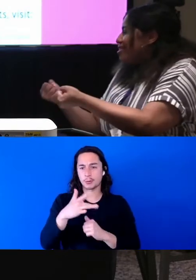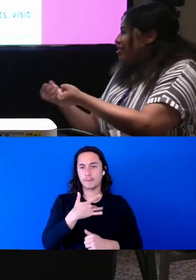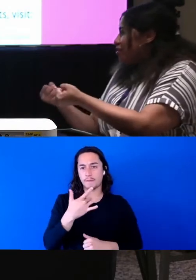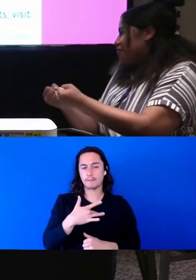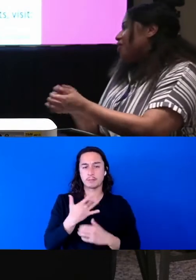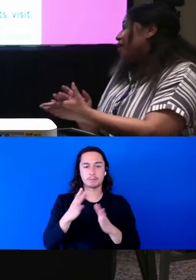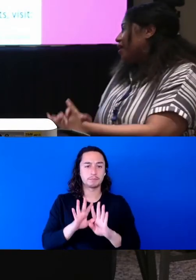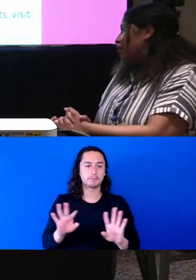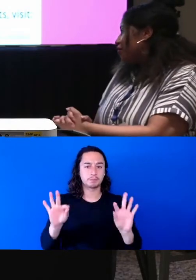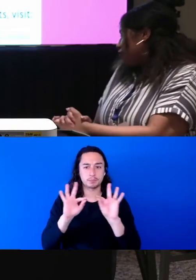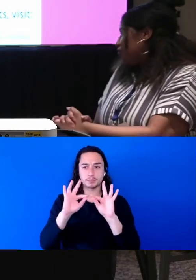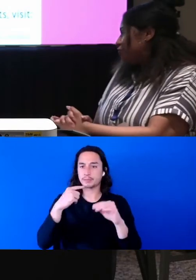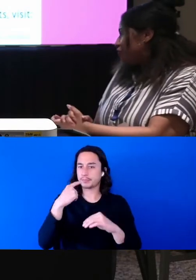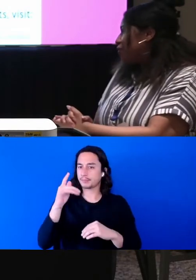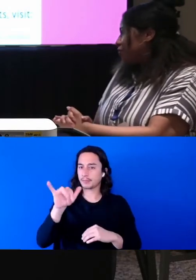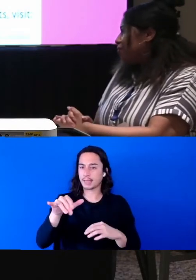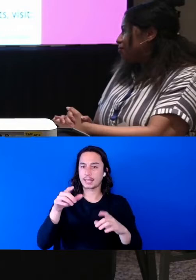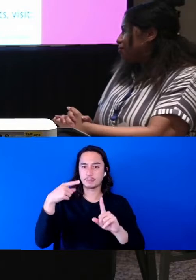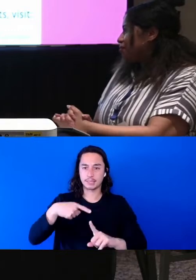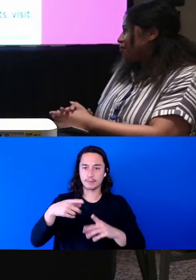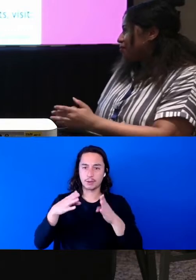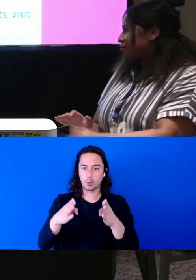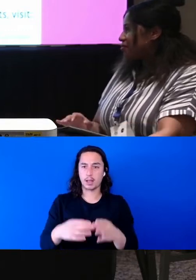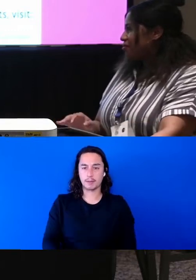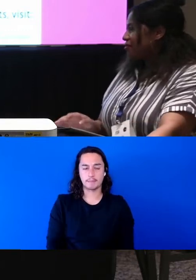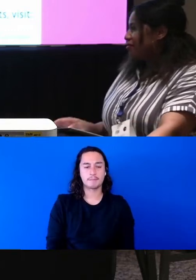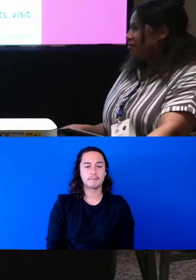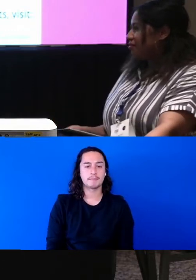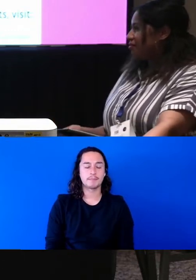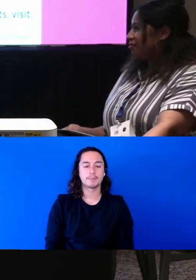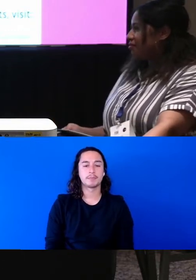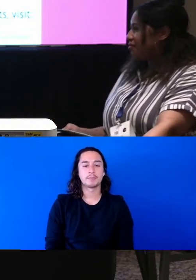tell it in this specific way for the two of you?